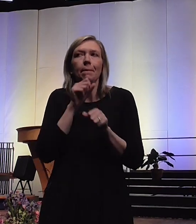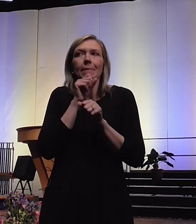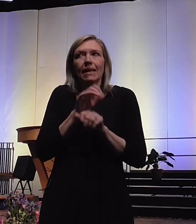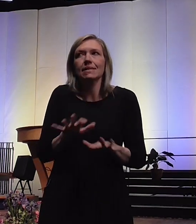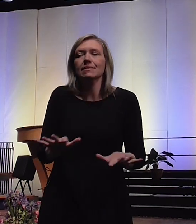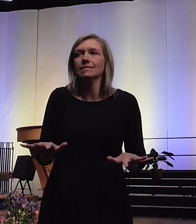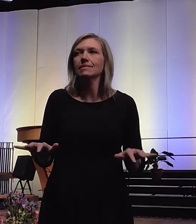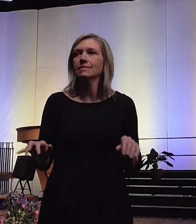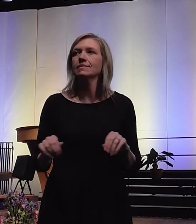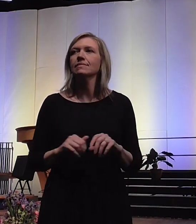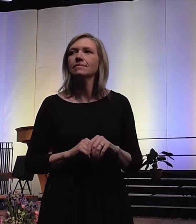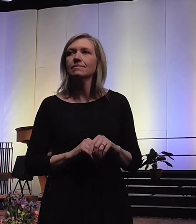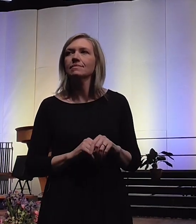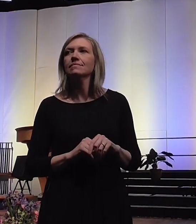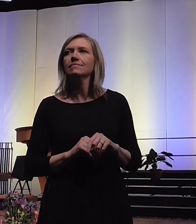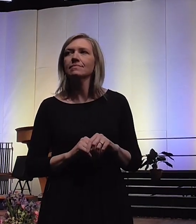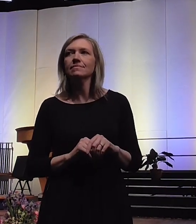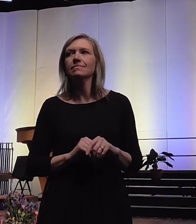blessed.